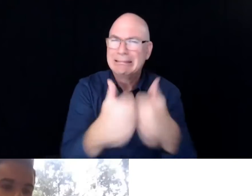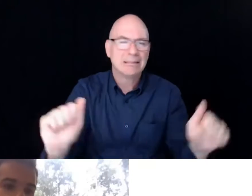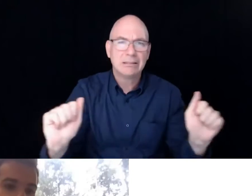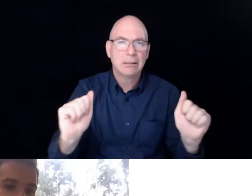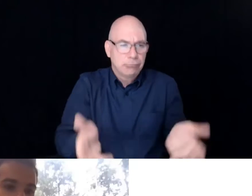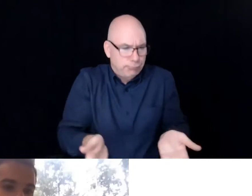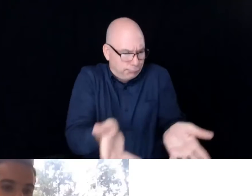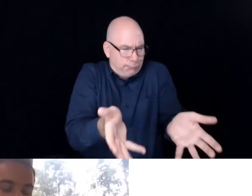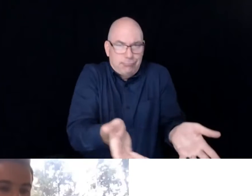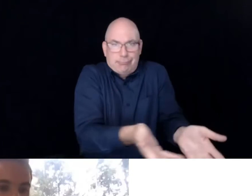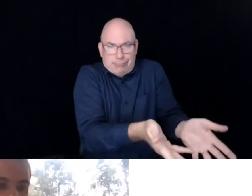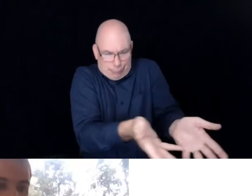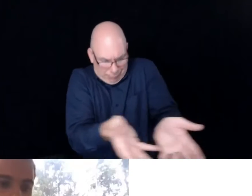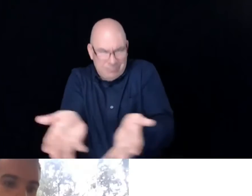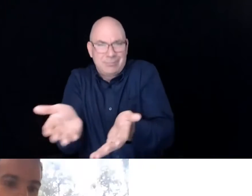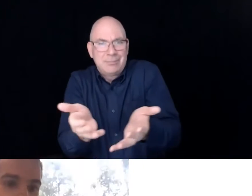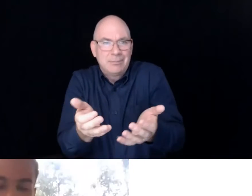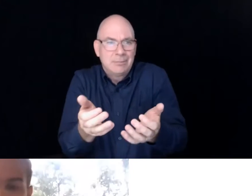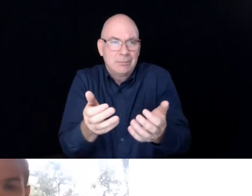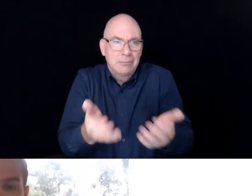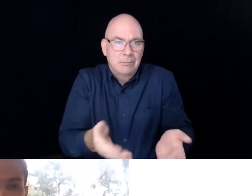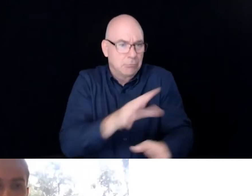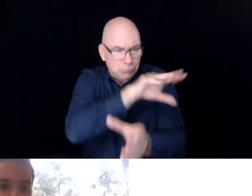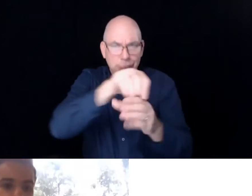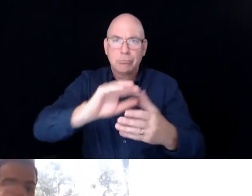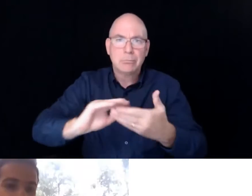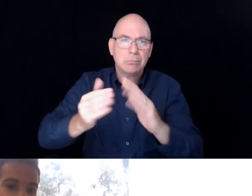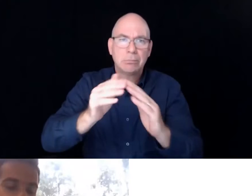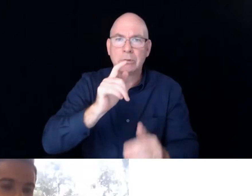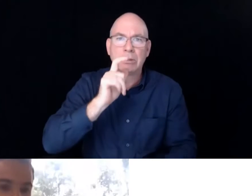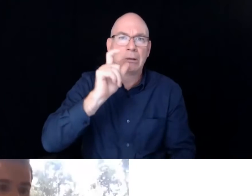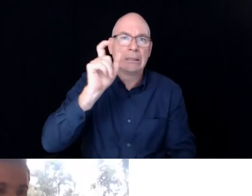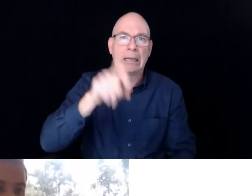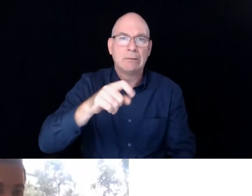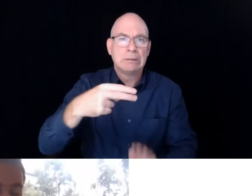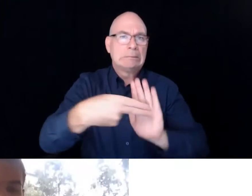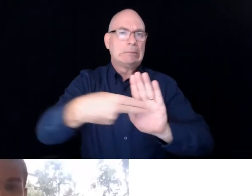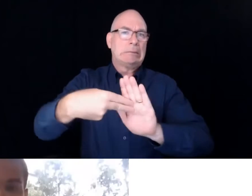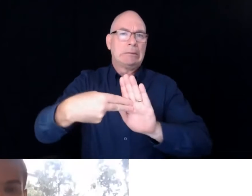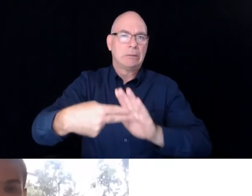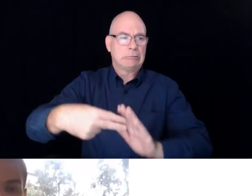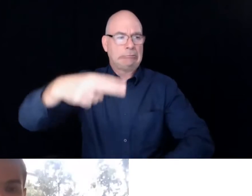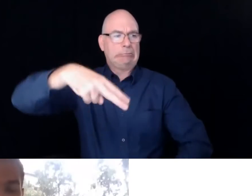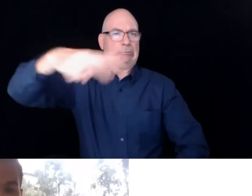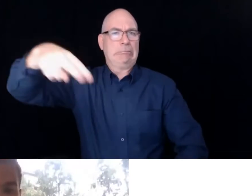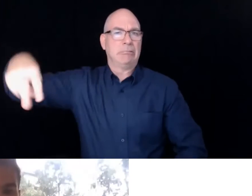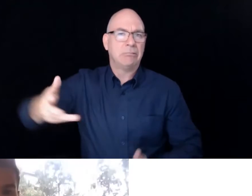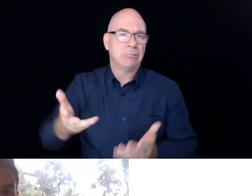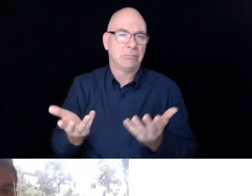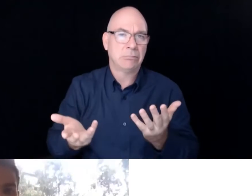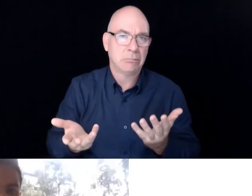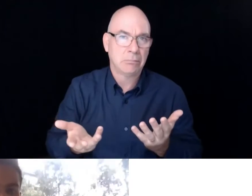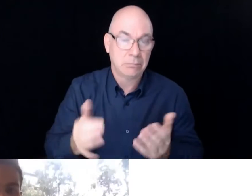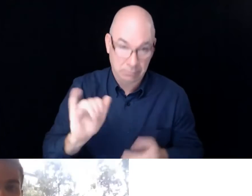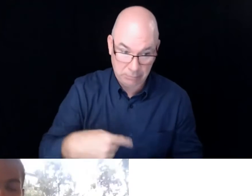let everyone able to practice their role in the community without having these stereotypes around us that limit us. So once I